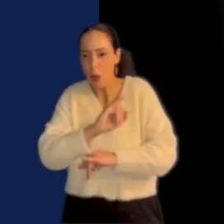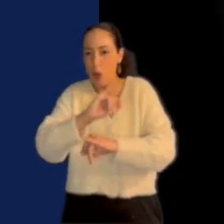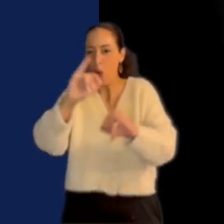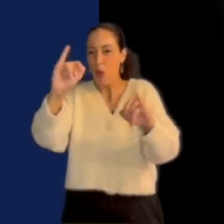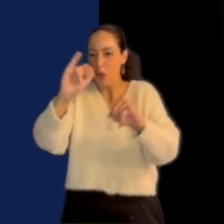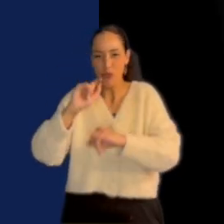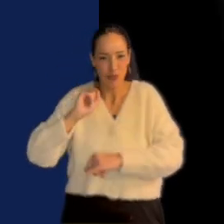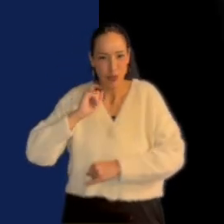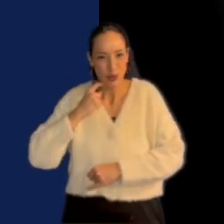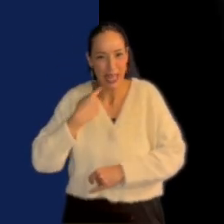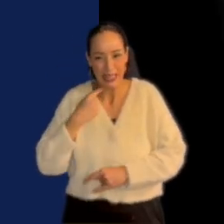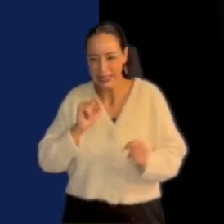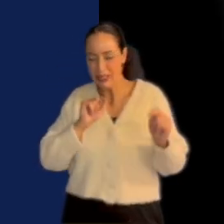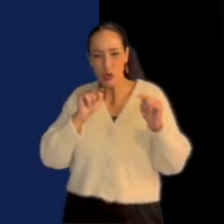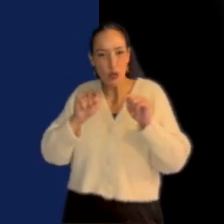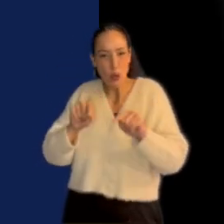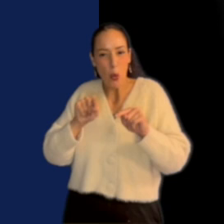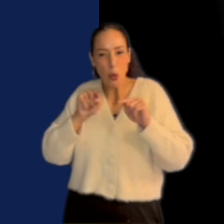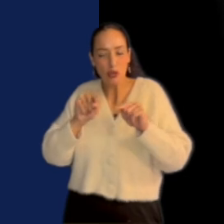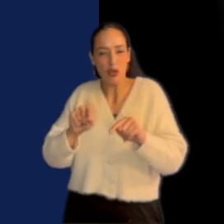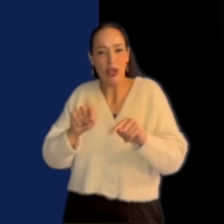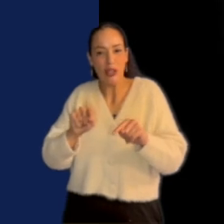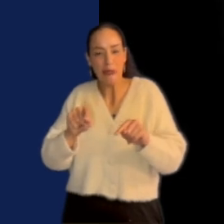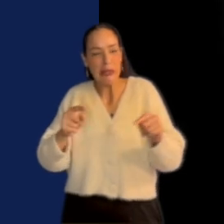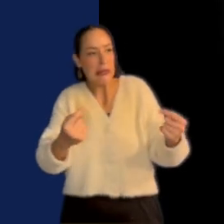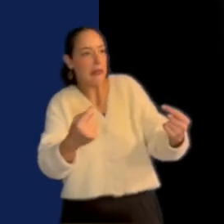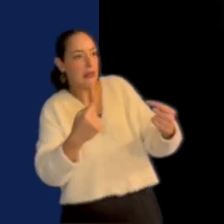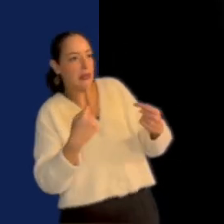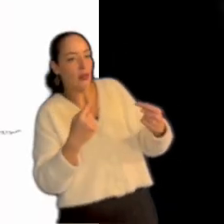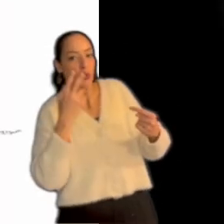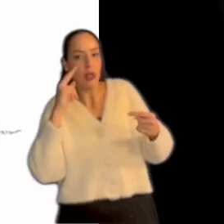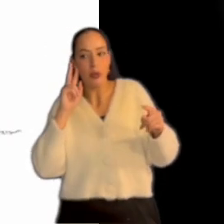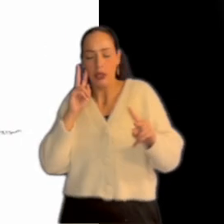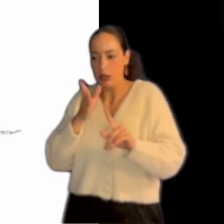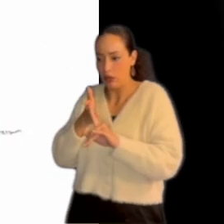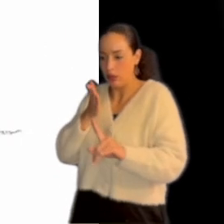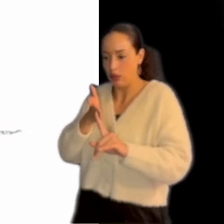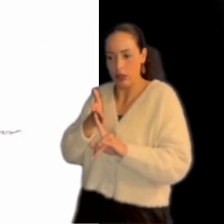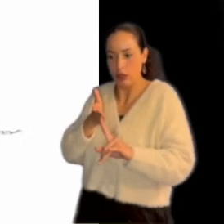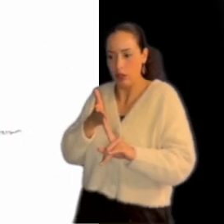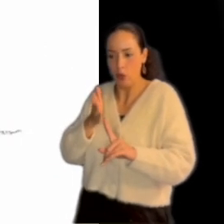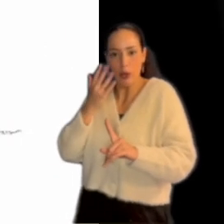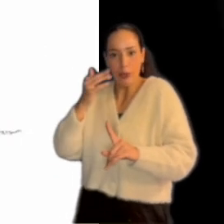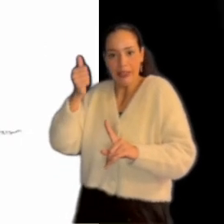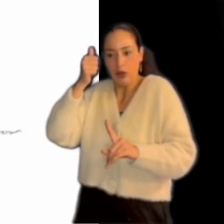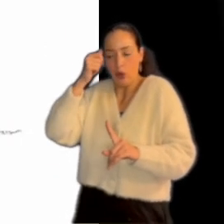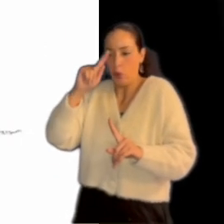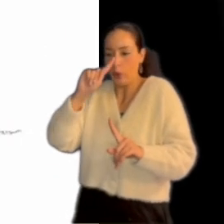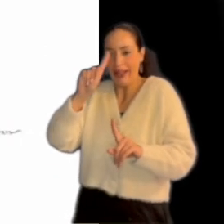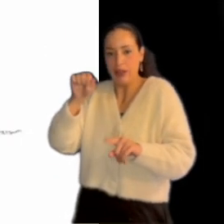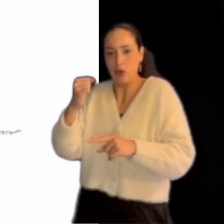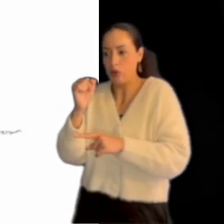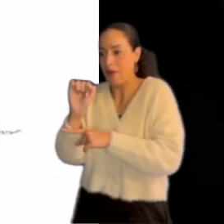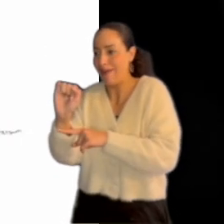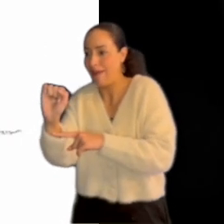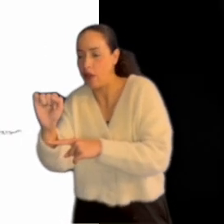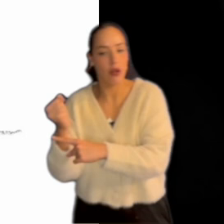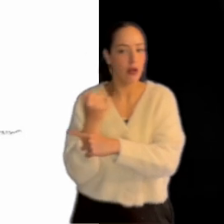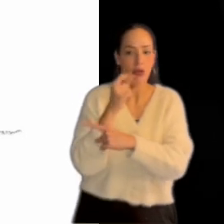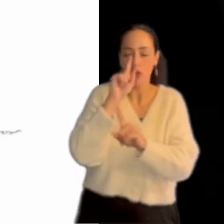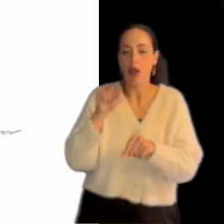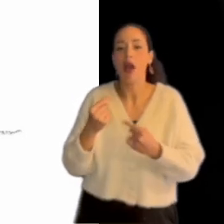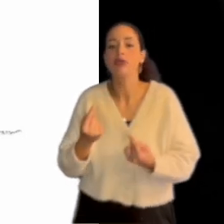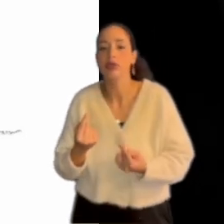cannot unsee. Once known, we cannot turn away. As Judith Lewis Herman writes in her work on trauma and